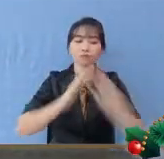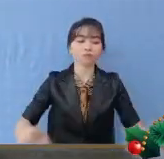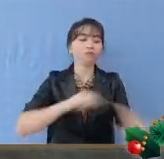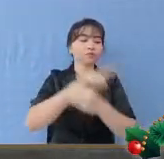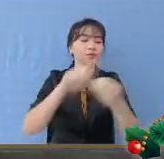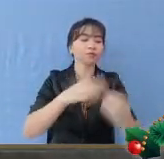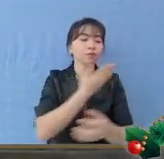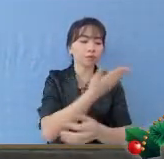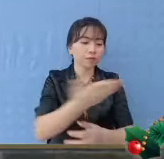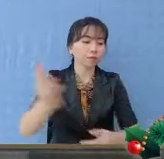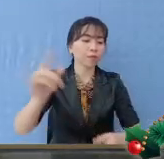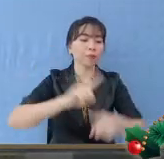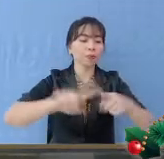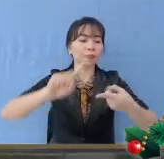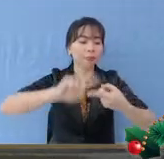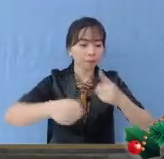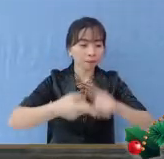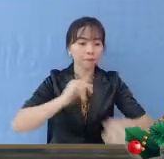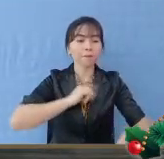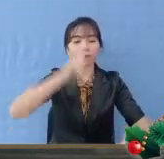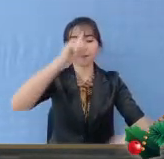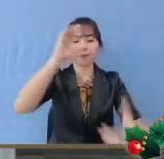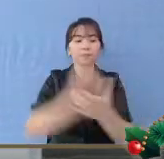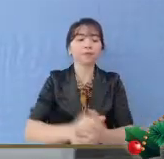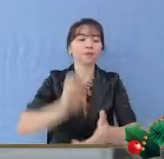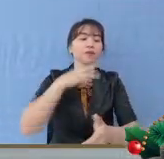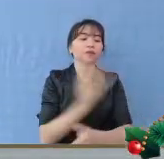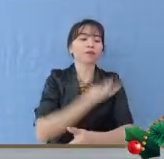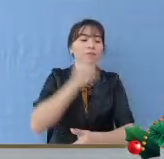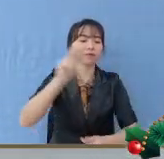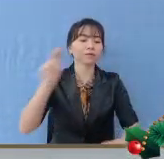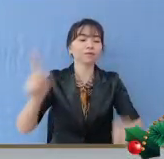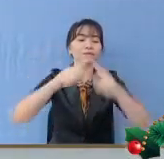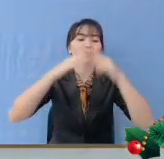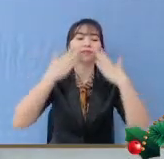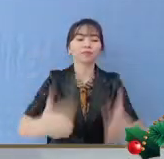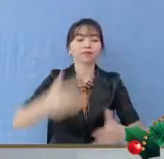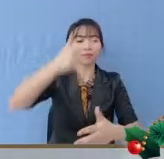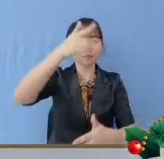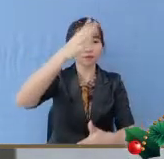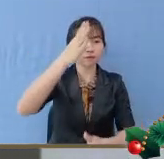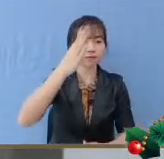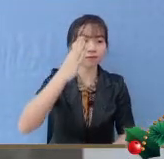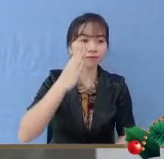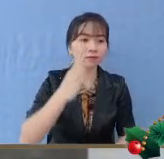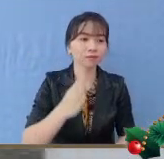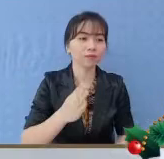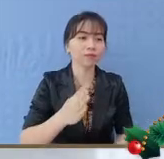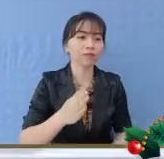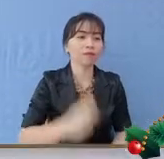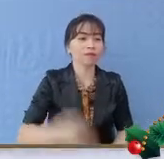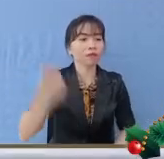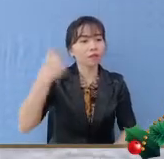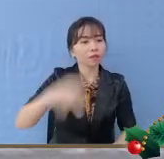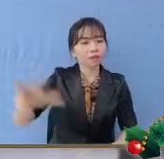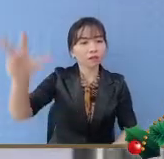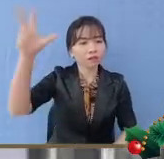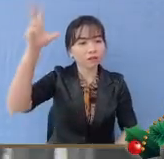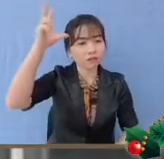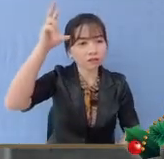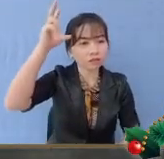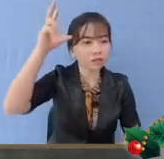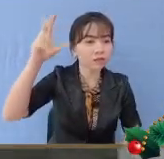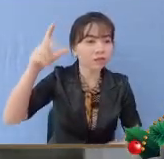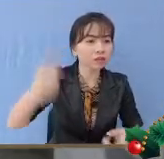don't know about you, but friend, I believe we need to thank God. Well,